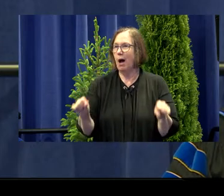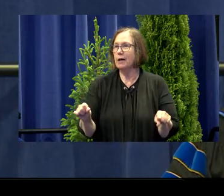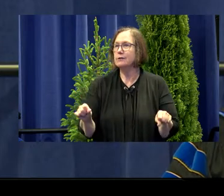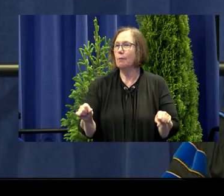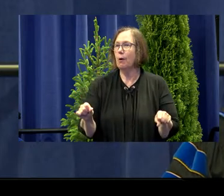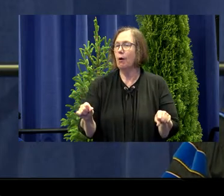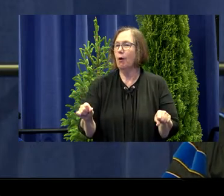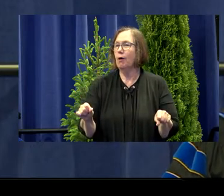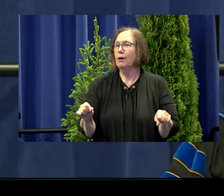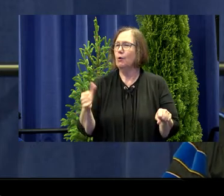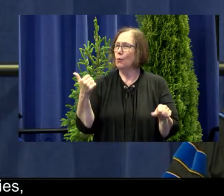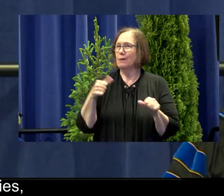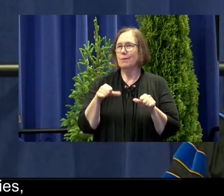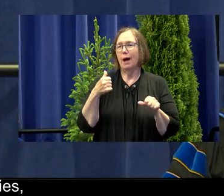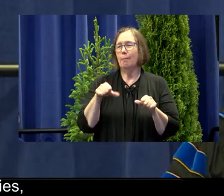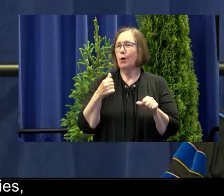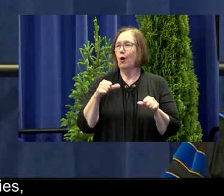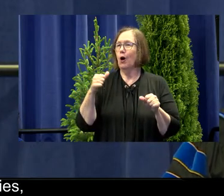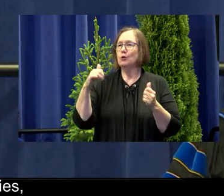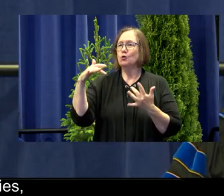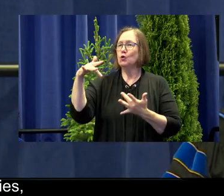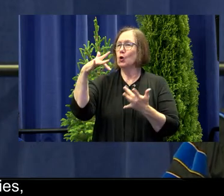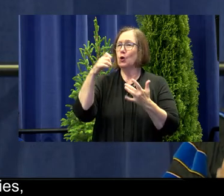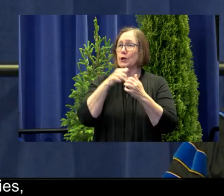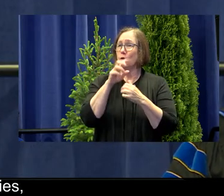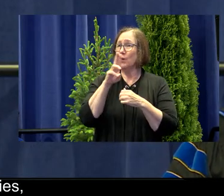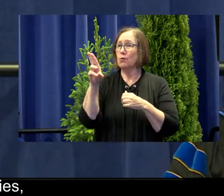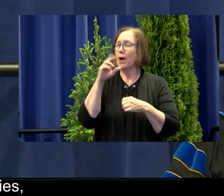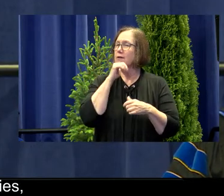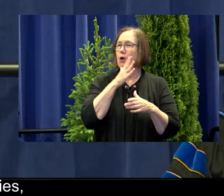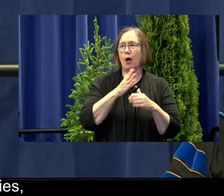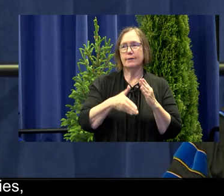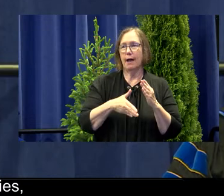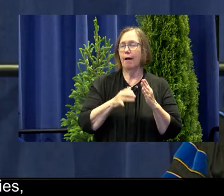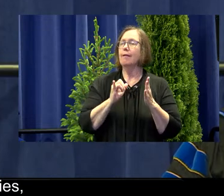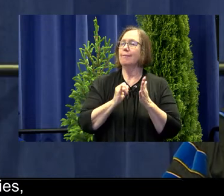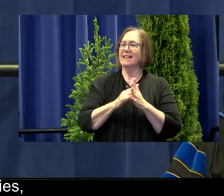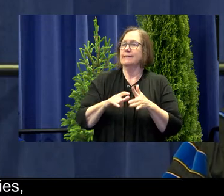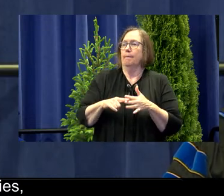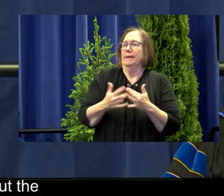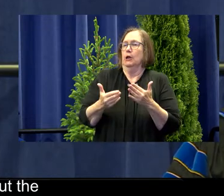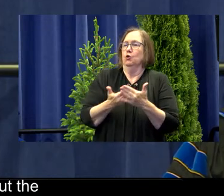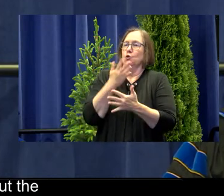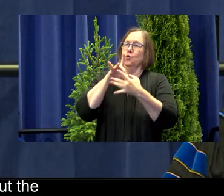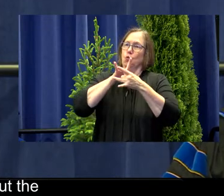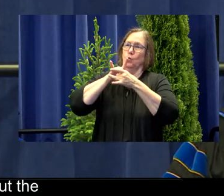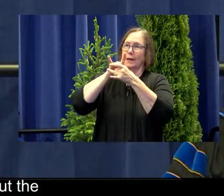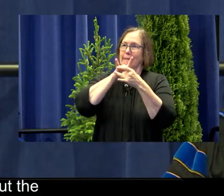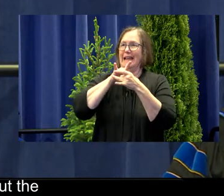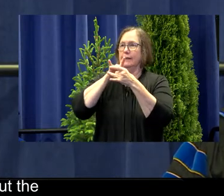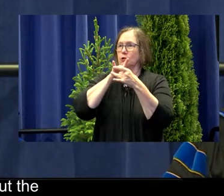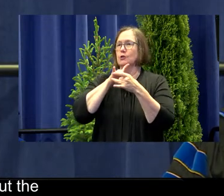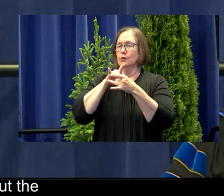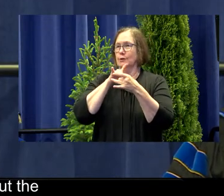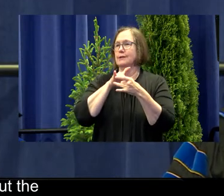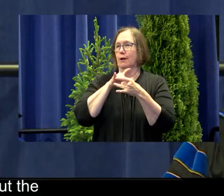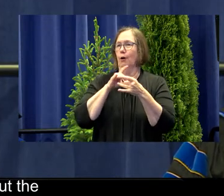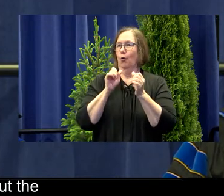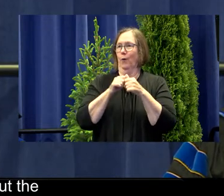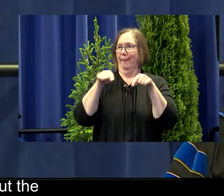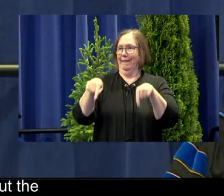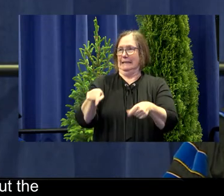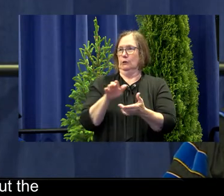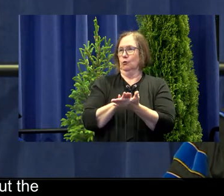is not the end of your journey with Western, but the commencement of a lifelong relationship with your soon-to-be alma